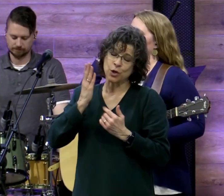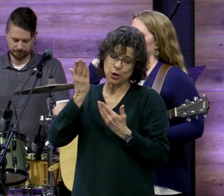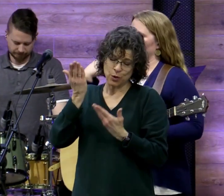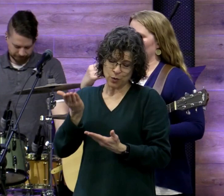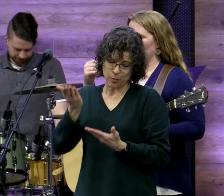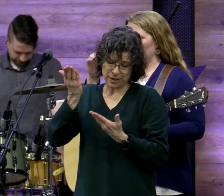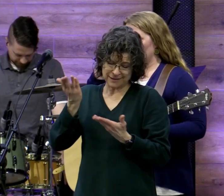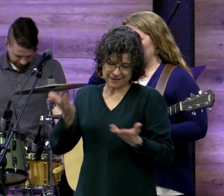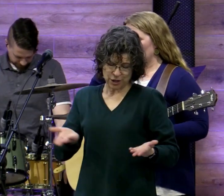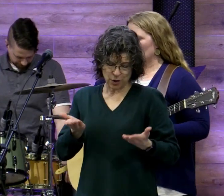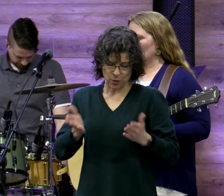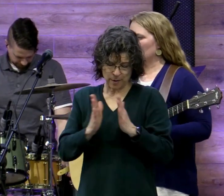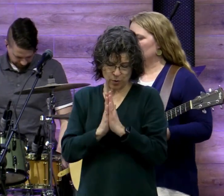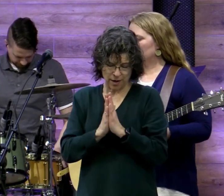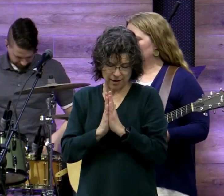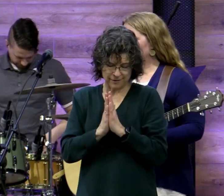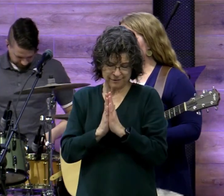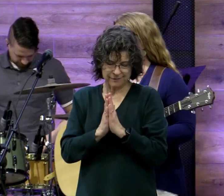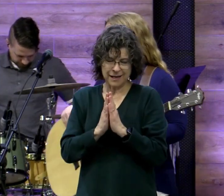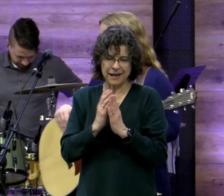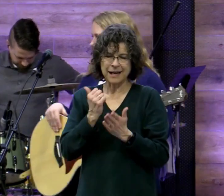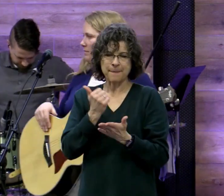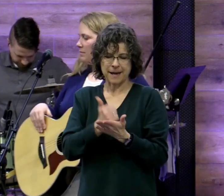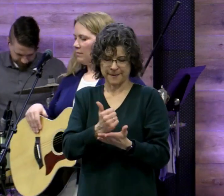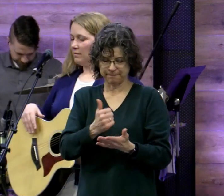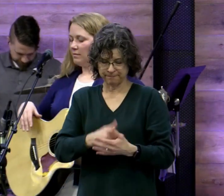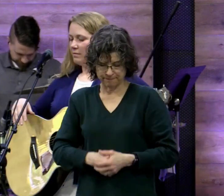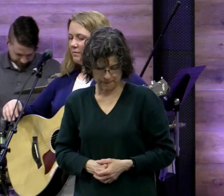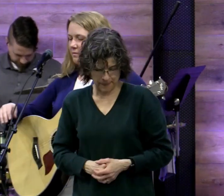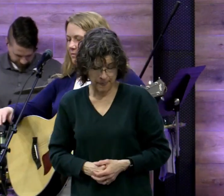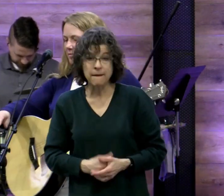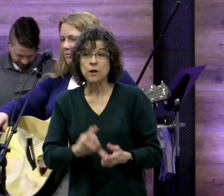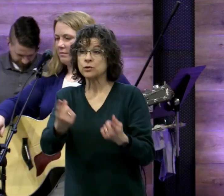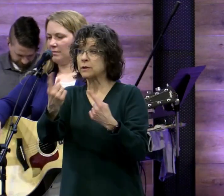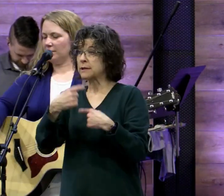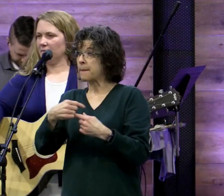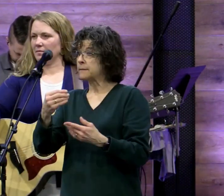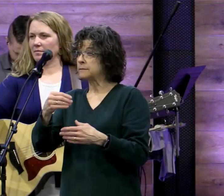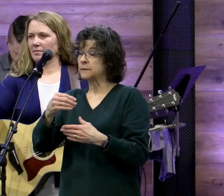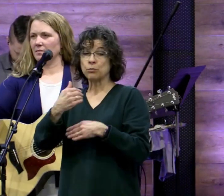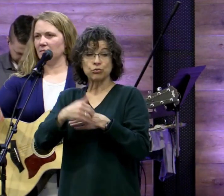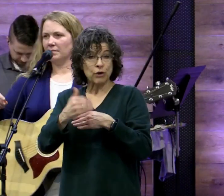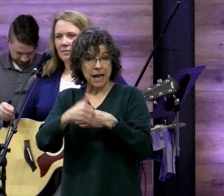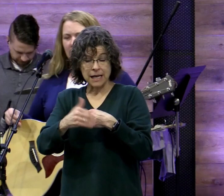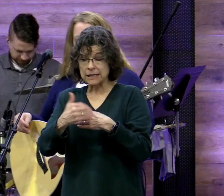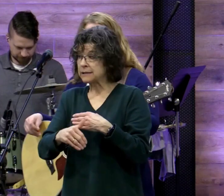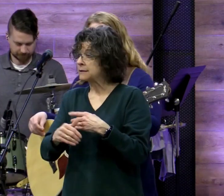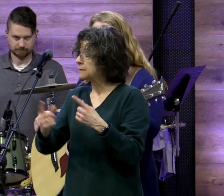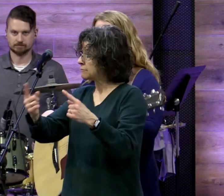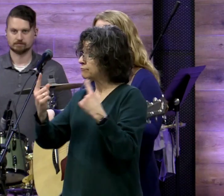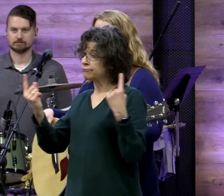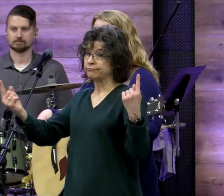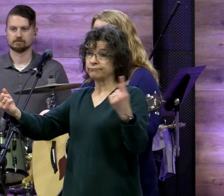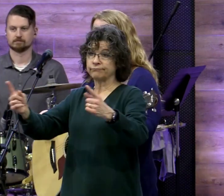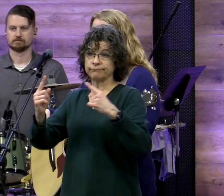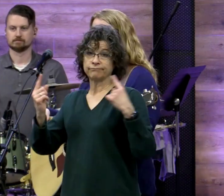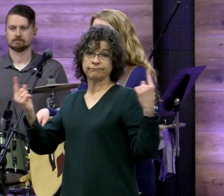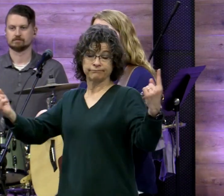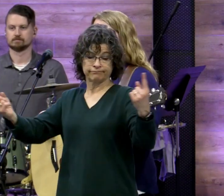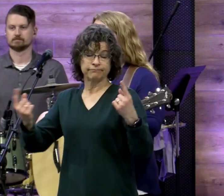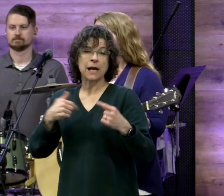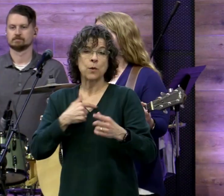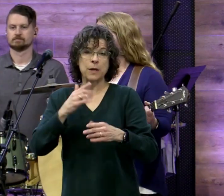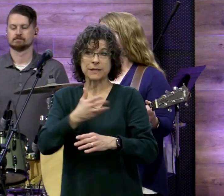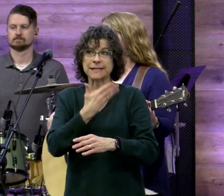in your name. Amen. If you'd come down the center aisle, grab a piece of bread and dip it in the cup and return down the side aisle as we sing,